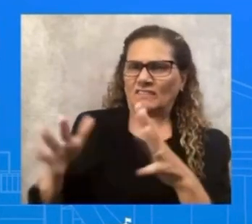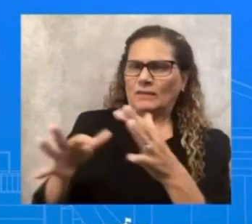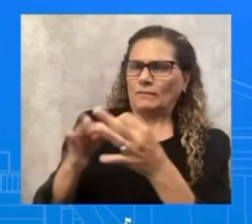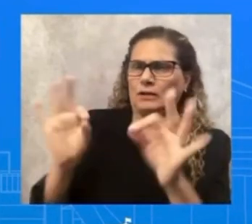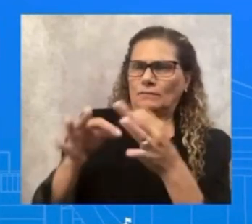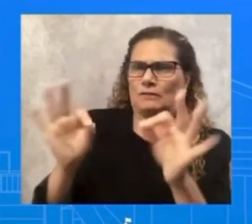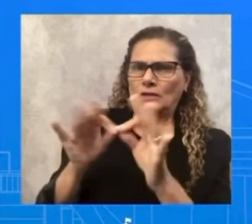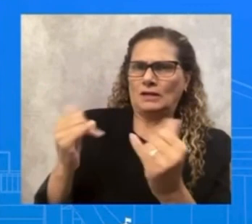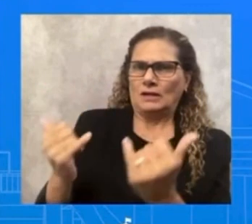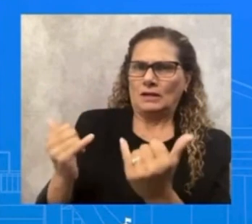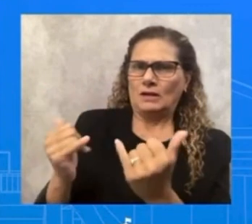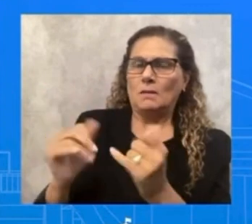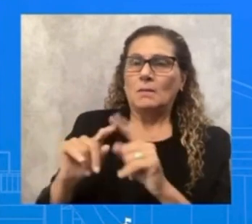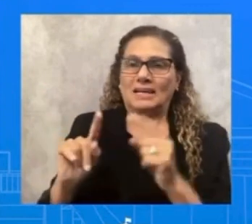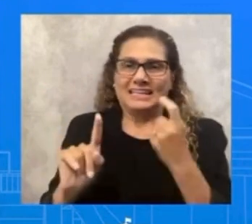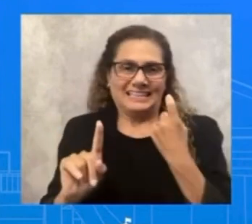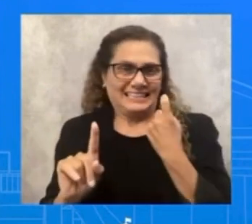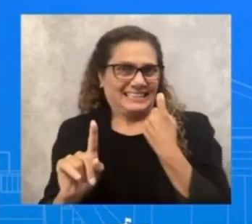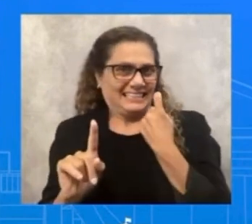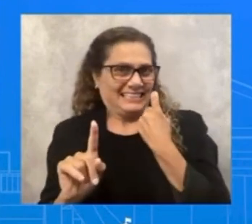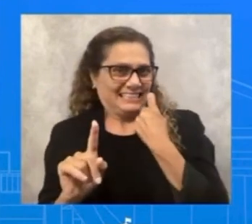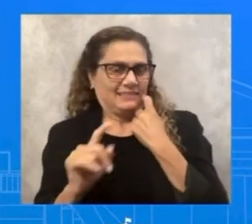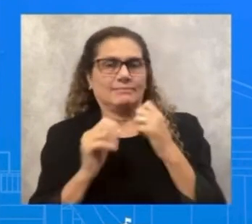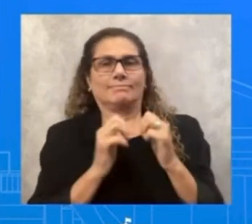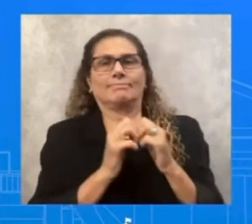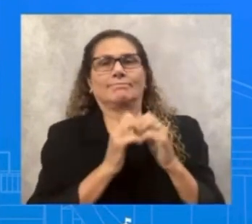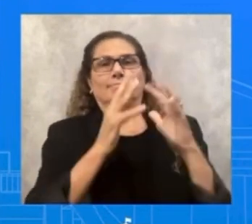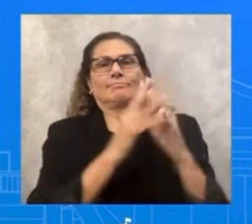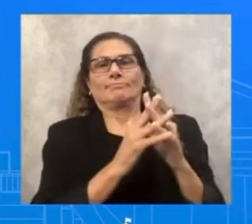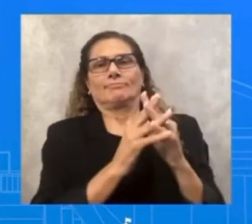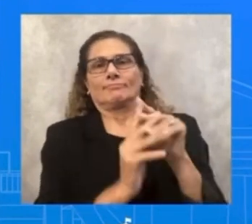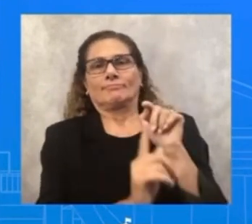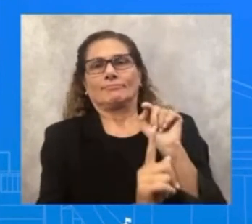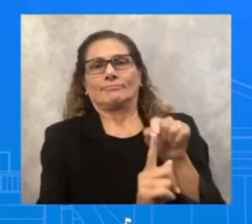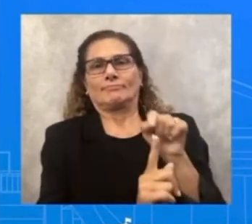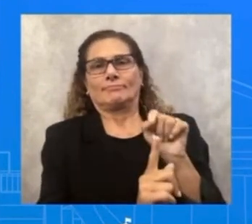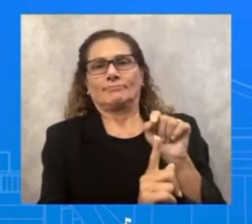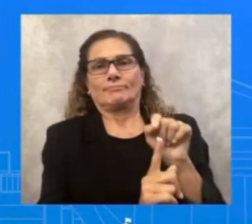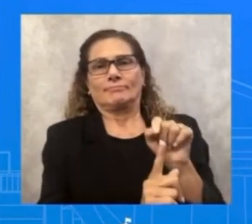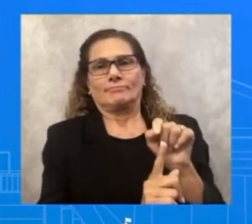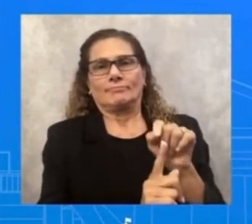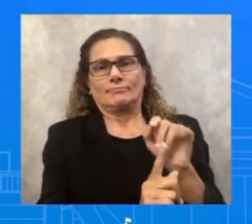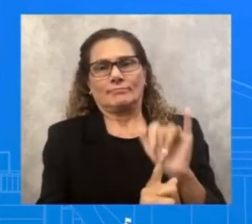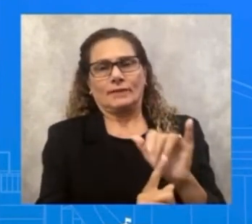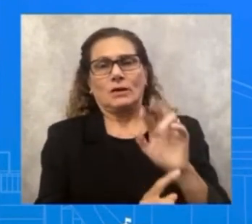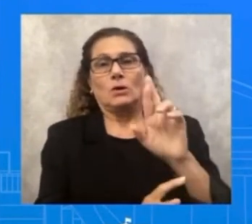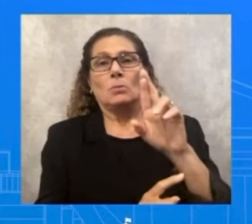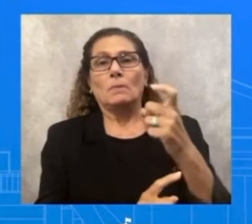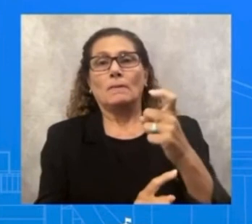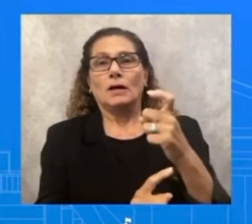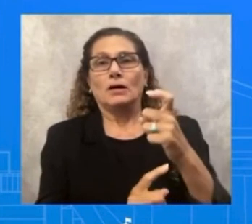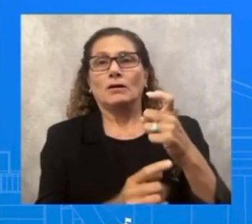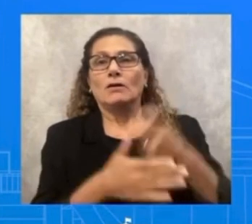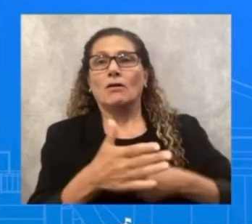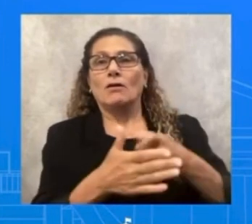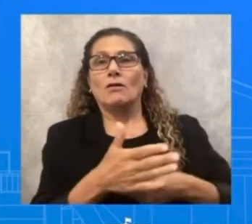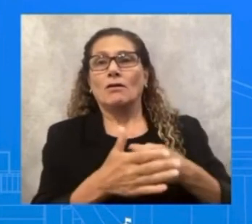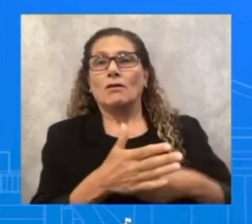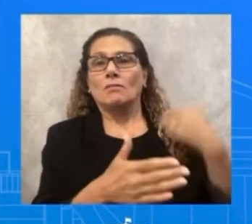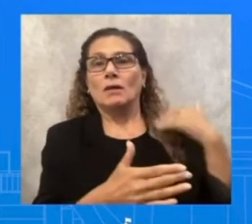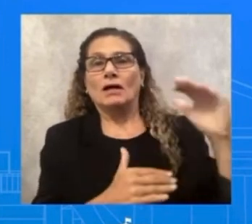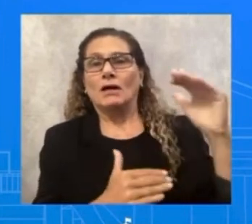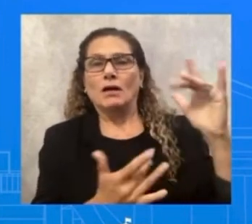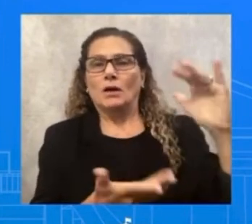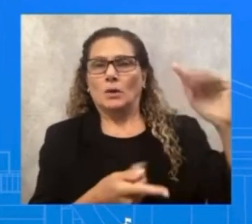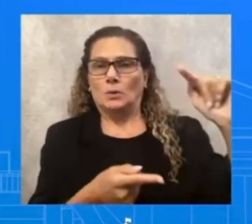board. People will experience lower drug prices from the Medicare and drug negotiation and from other steps we've taken